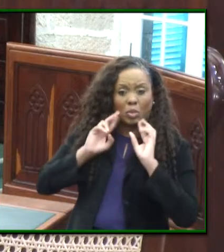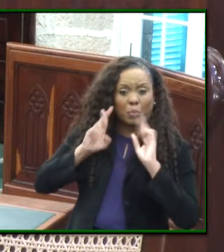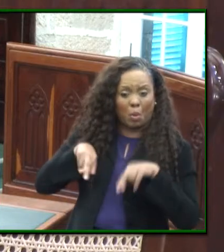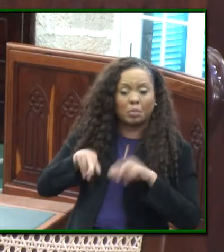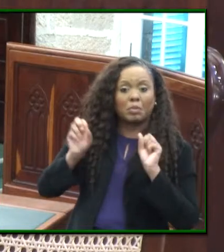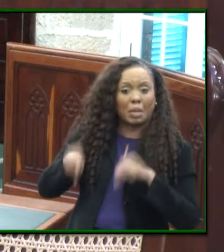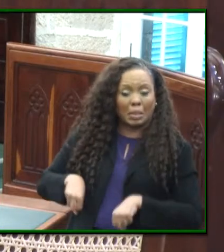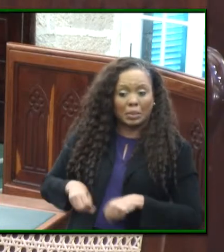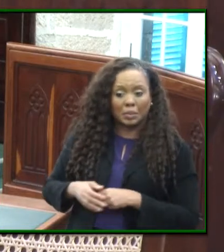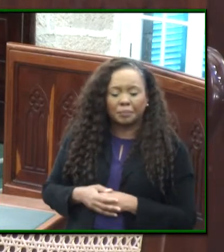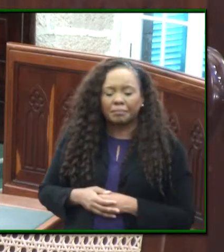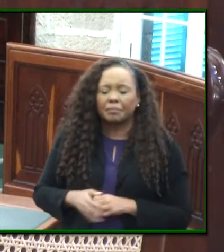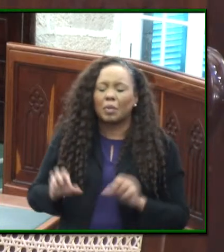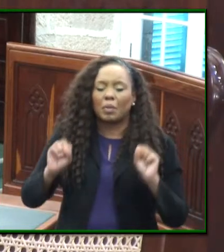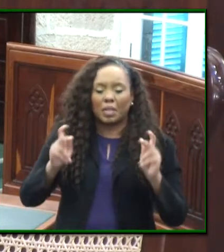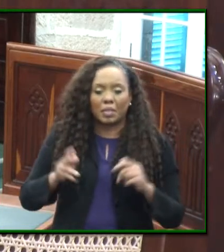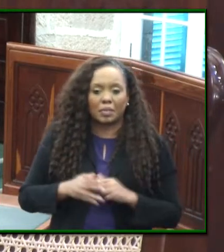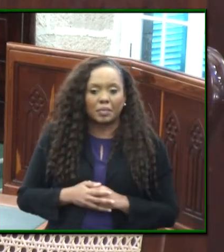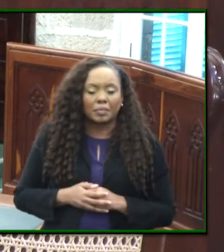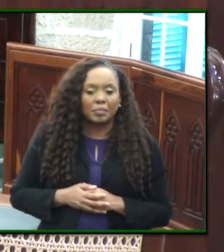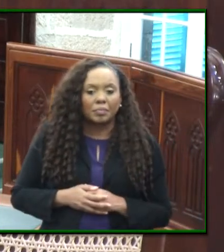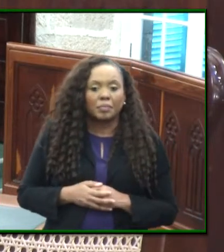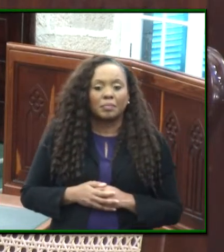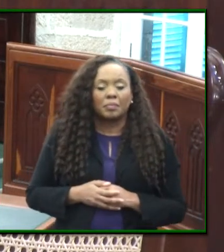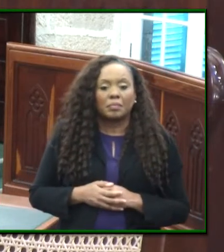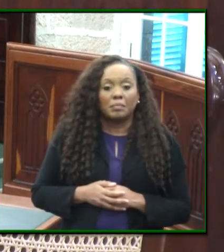Was Startwise